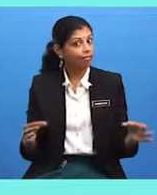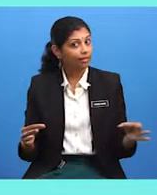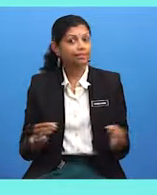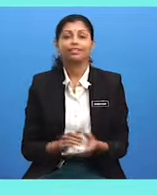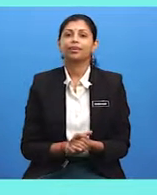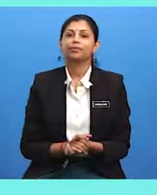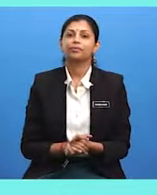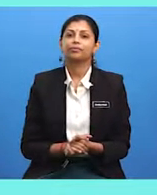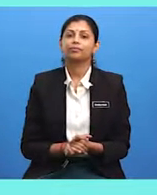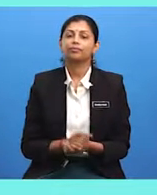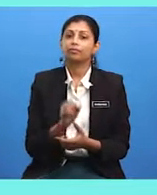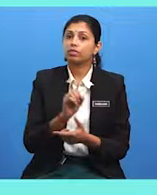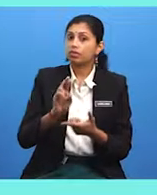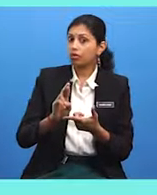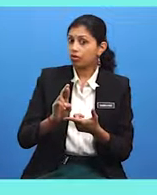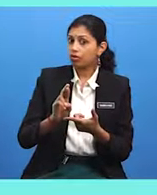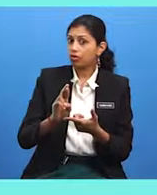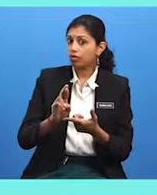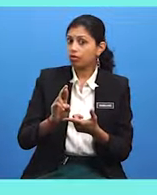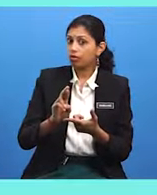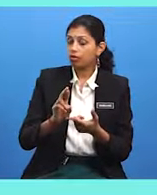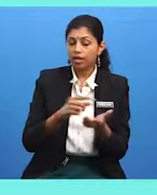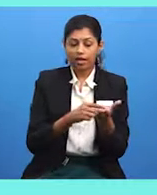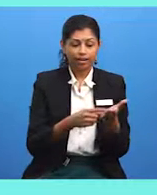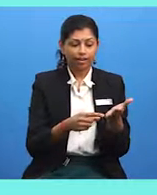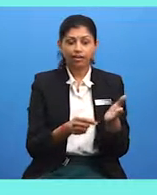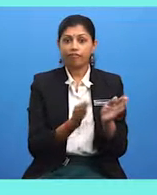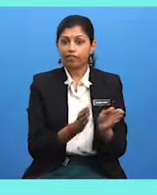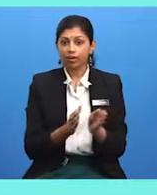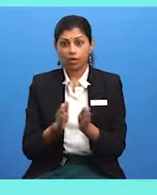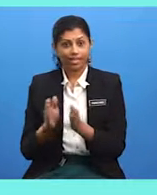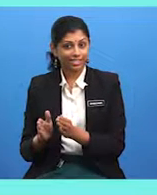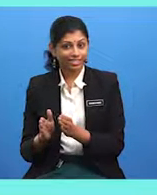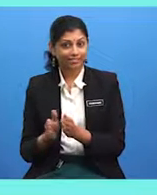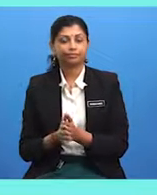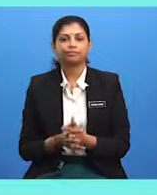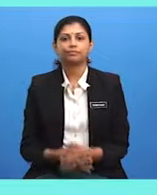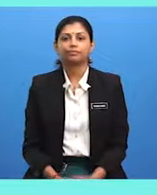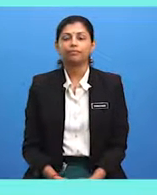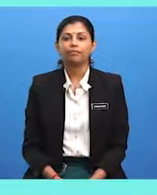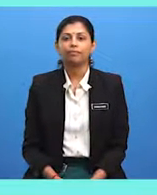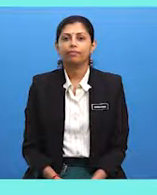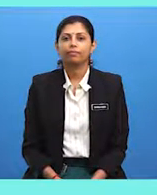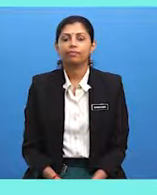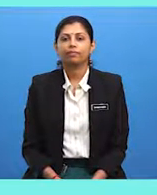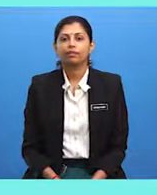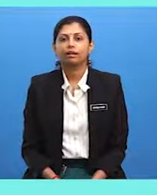also in the form of a graphic organizer, like a flow chart, for